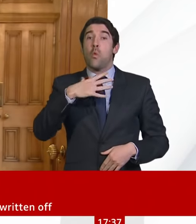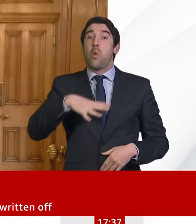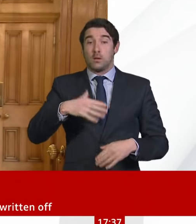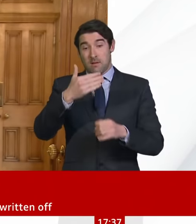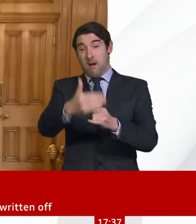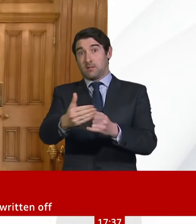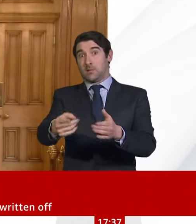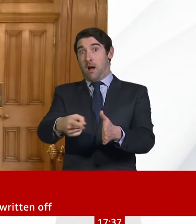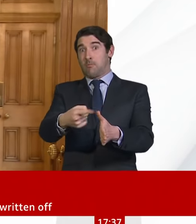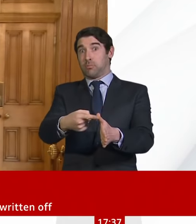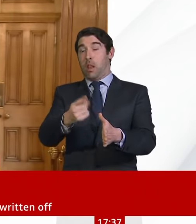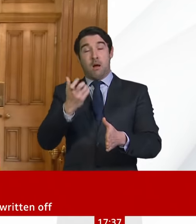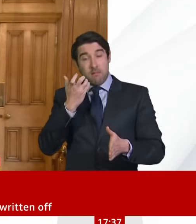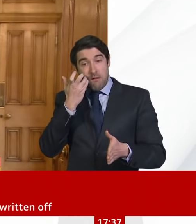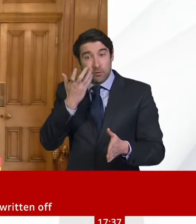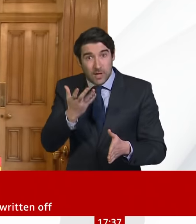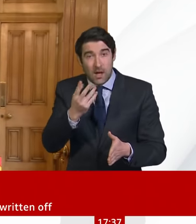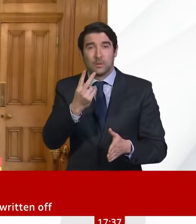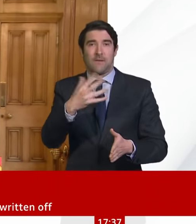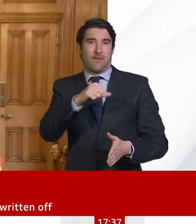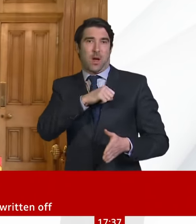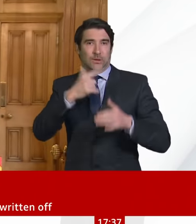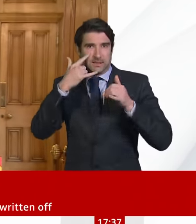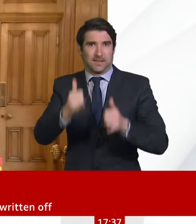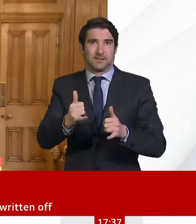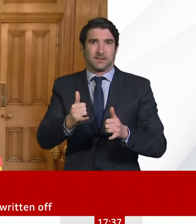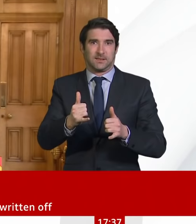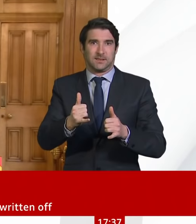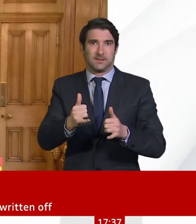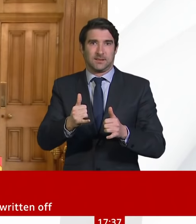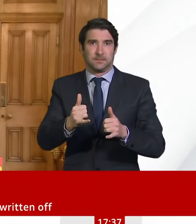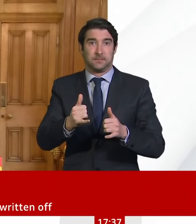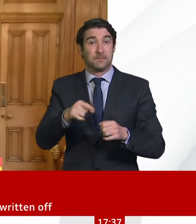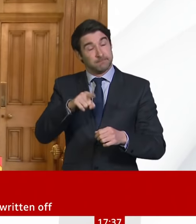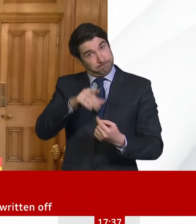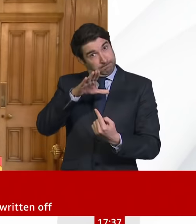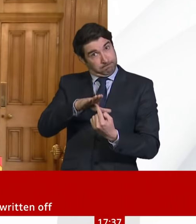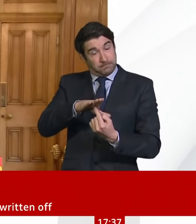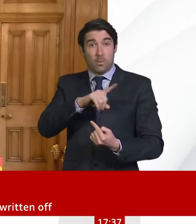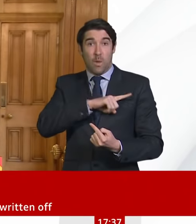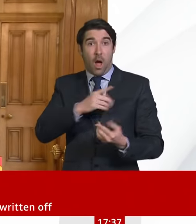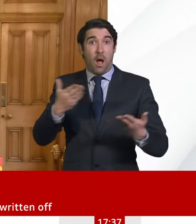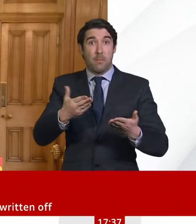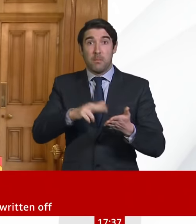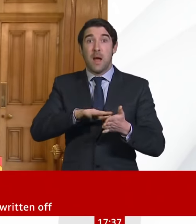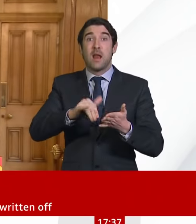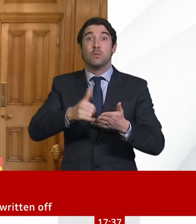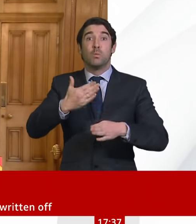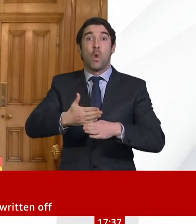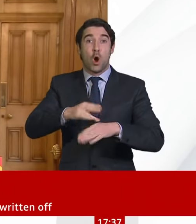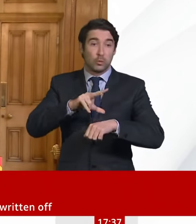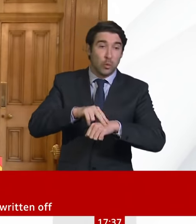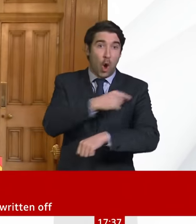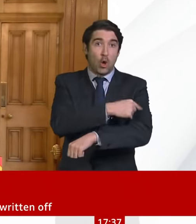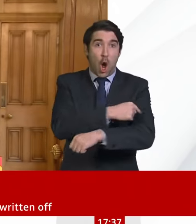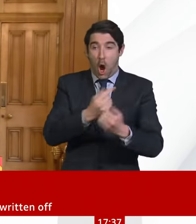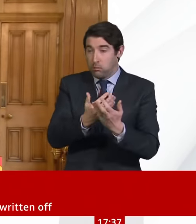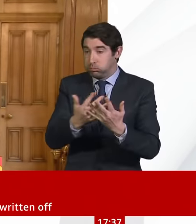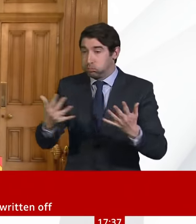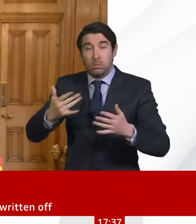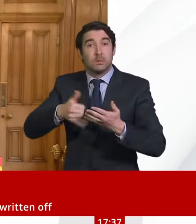at the latest. Because it allows the NHS to identify and effectively care for those who are most seriously ill,